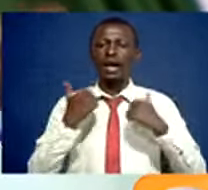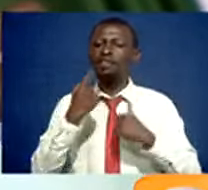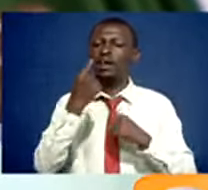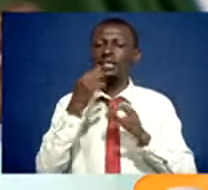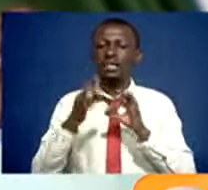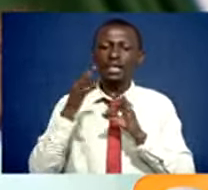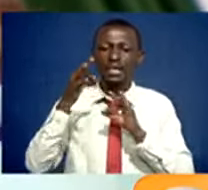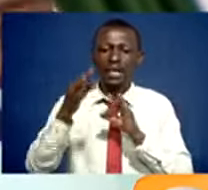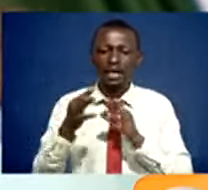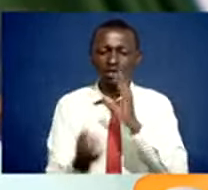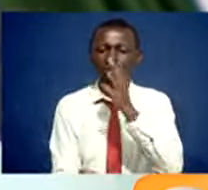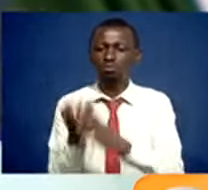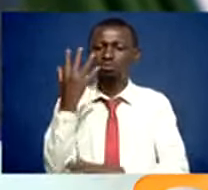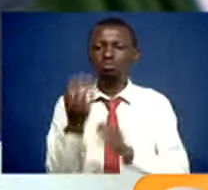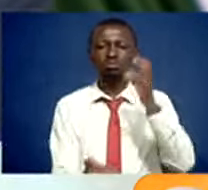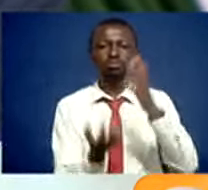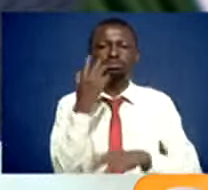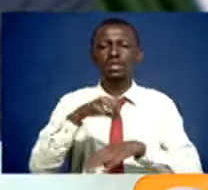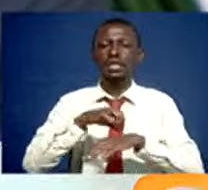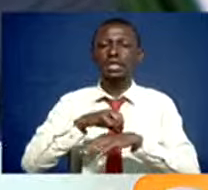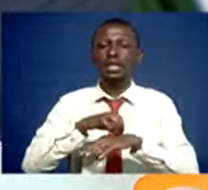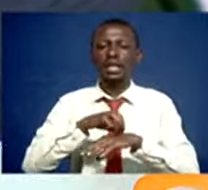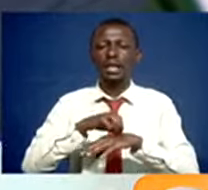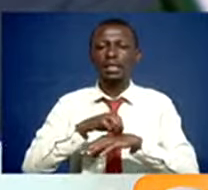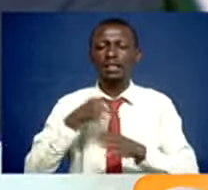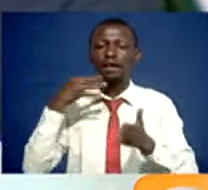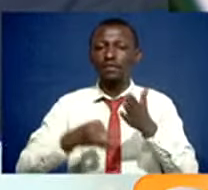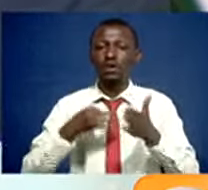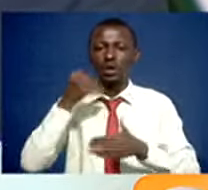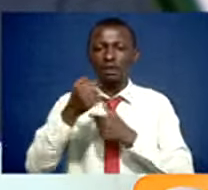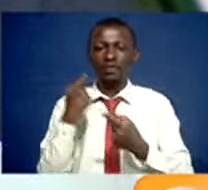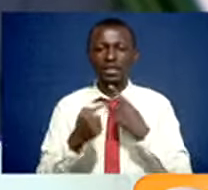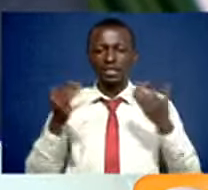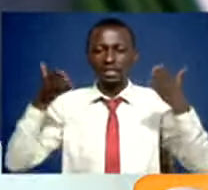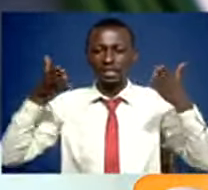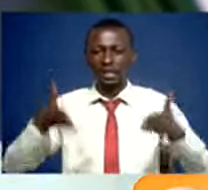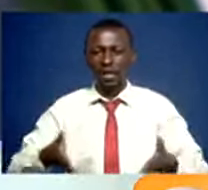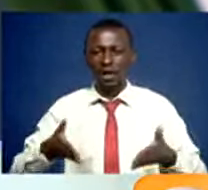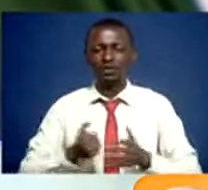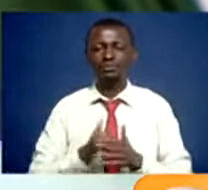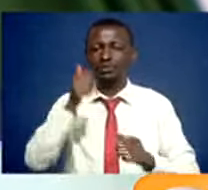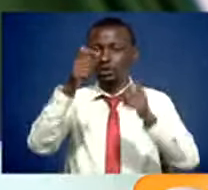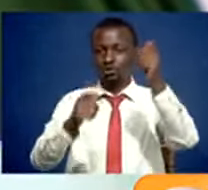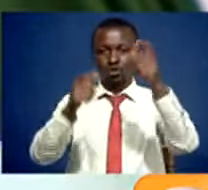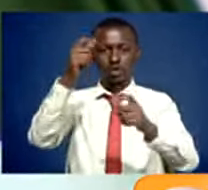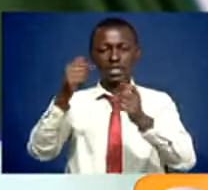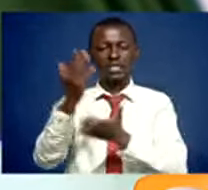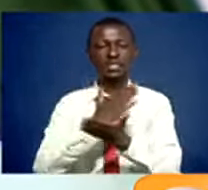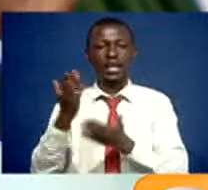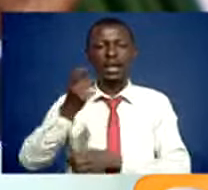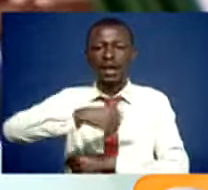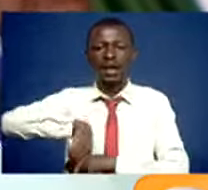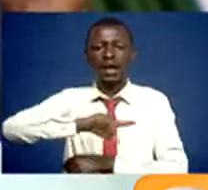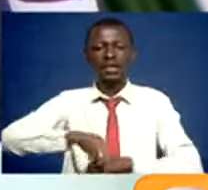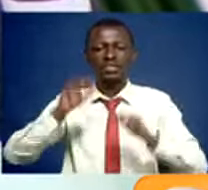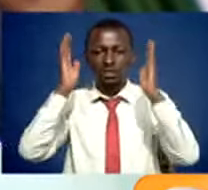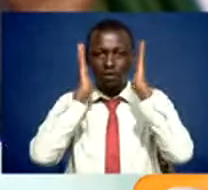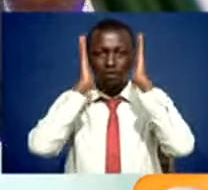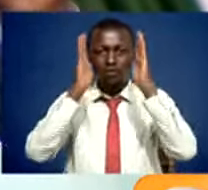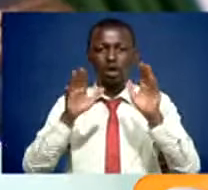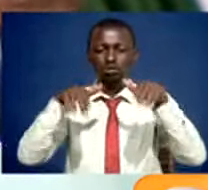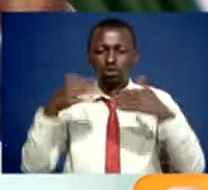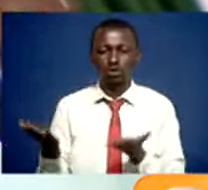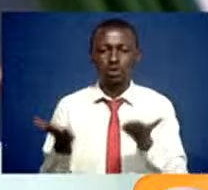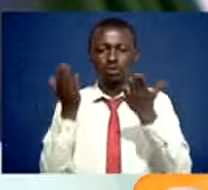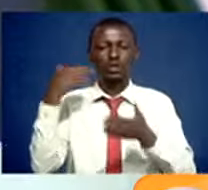leather factories by the end of this year. In the dairy sector, we are committed to enhancing